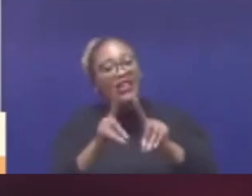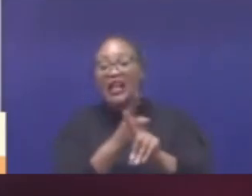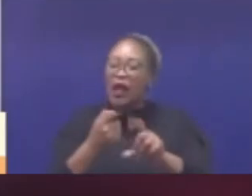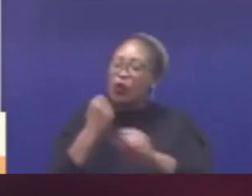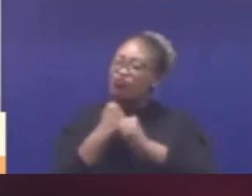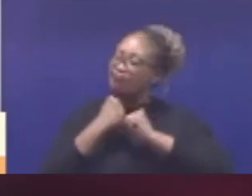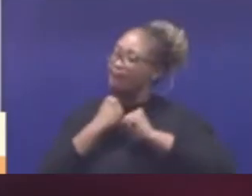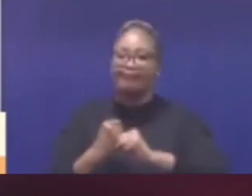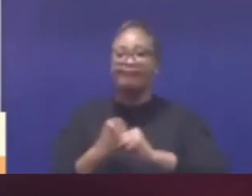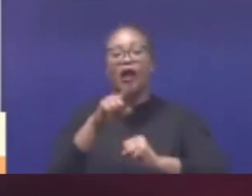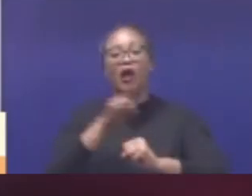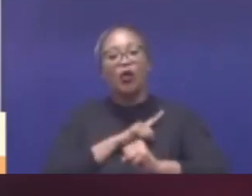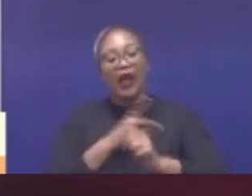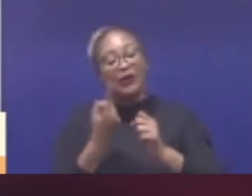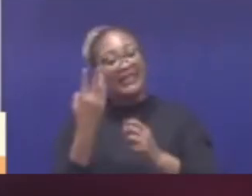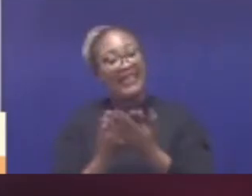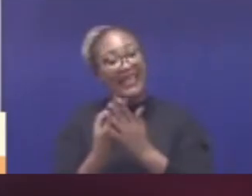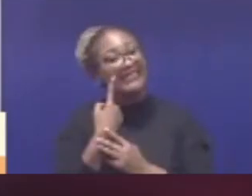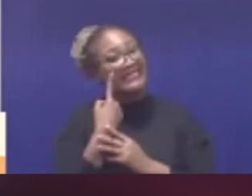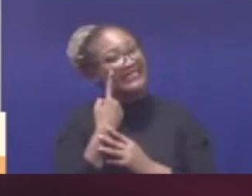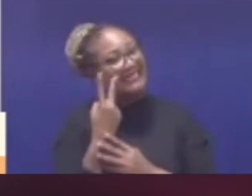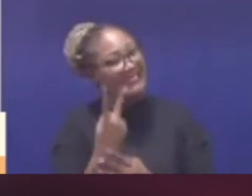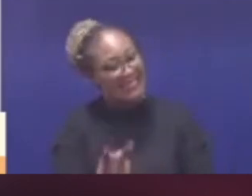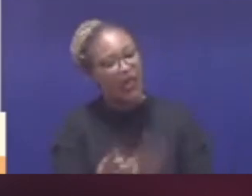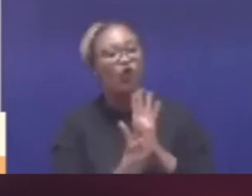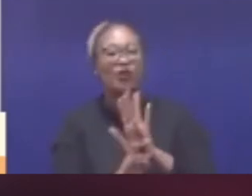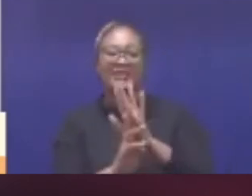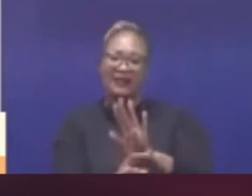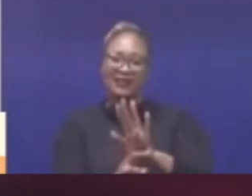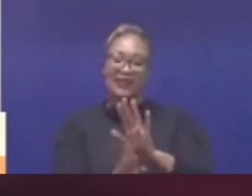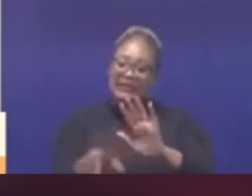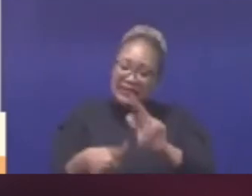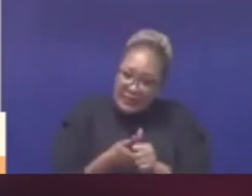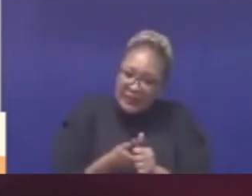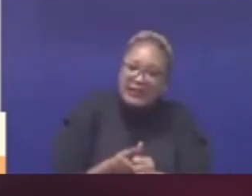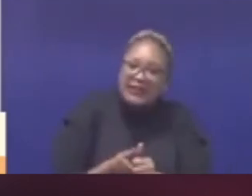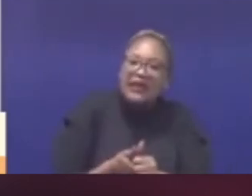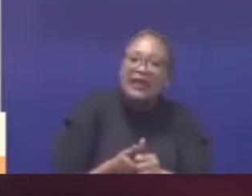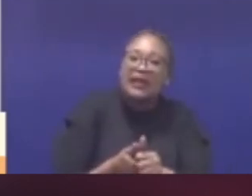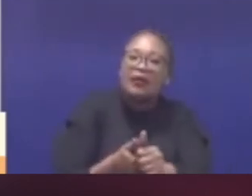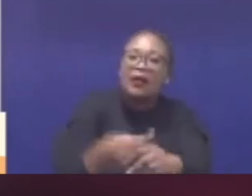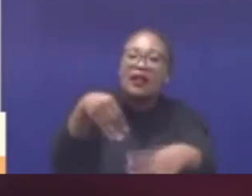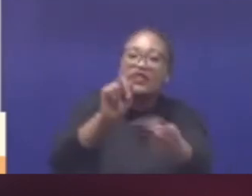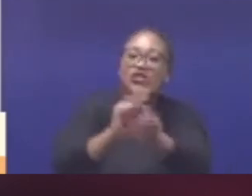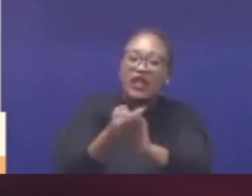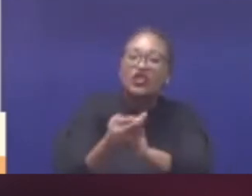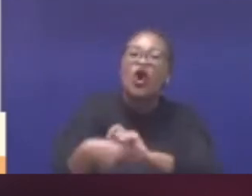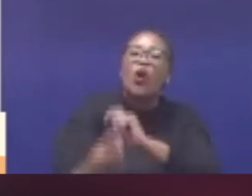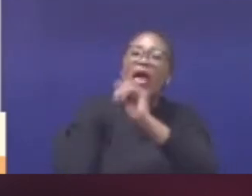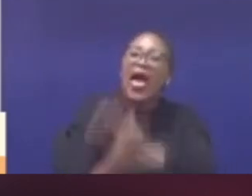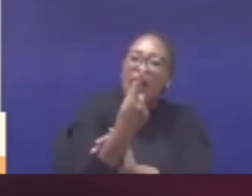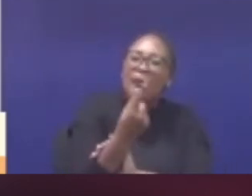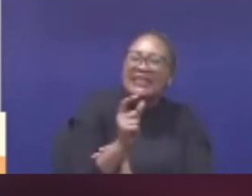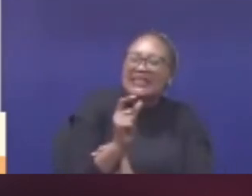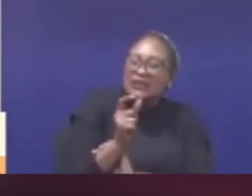results. Sustainable and real change only happens with small, consistent, strategic, and